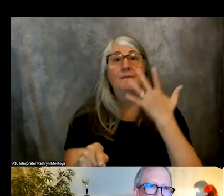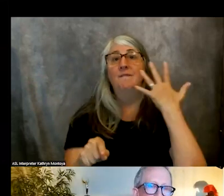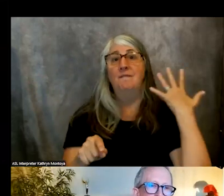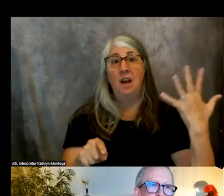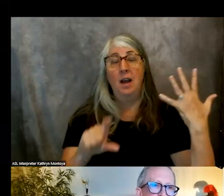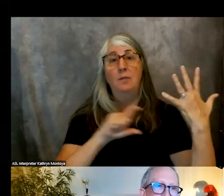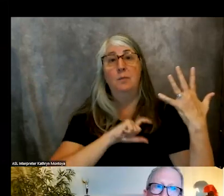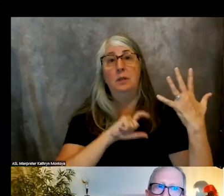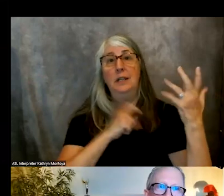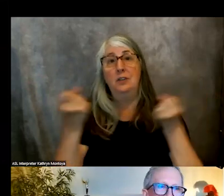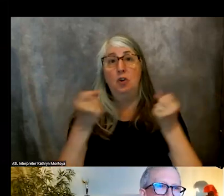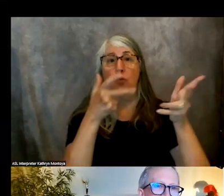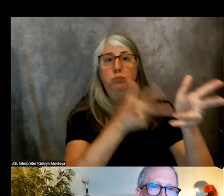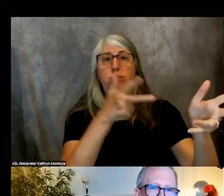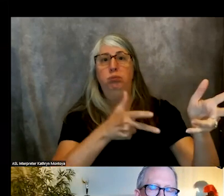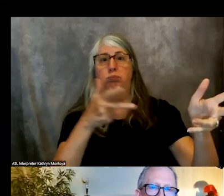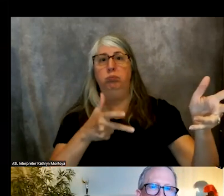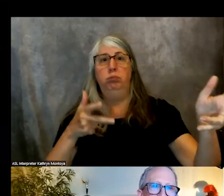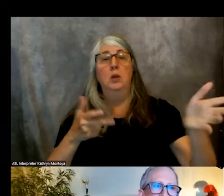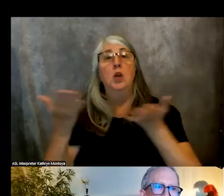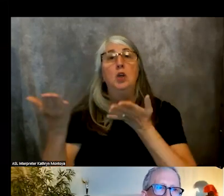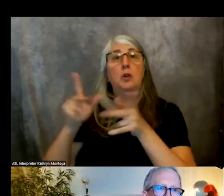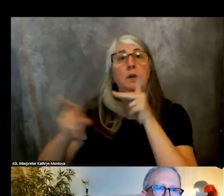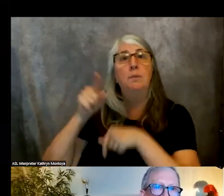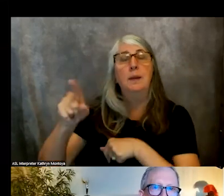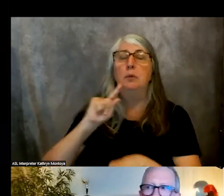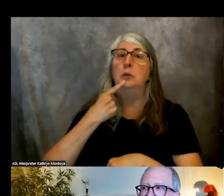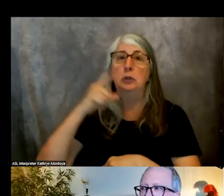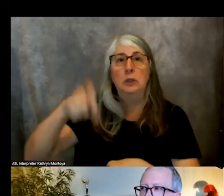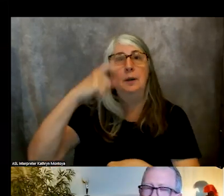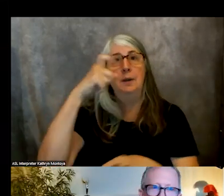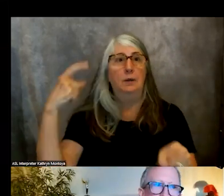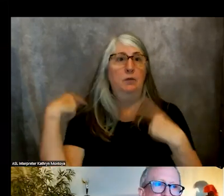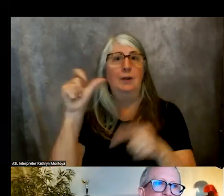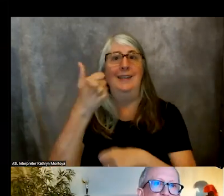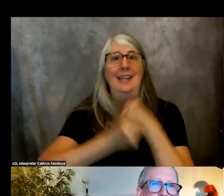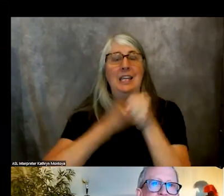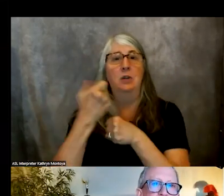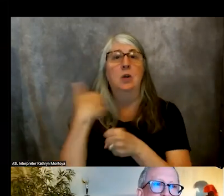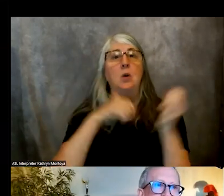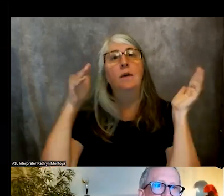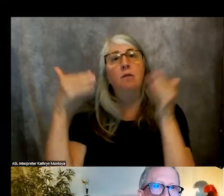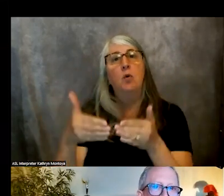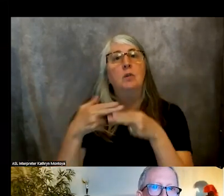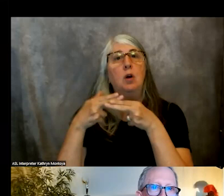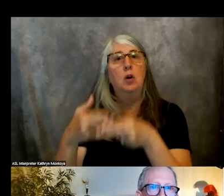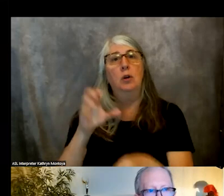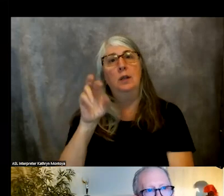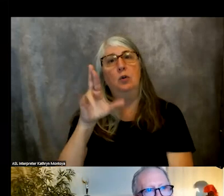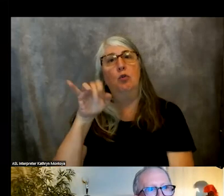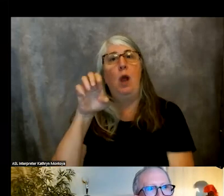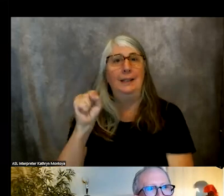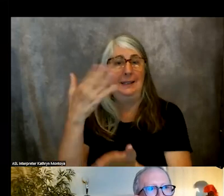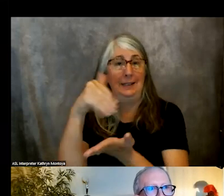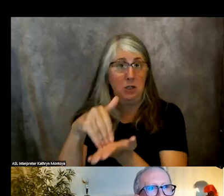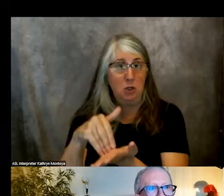lined up serving people at the highest need, because for the last decade, we focused on calling this a crisis center. So I'm